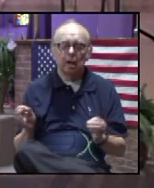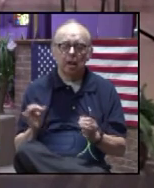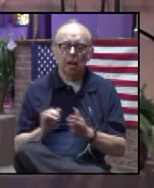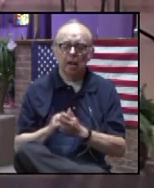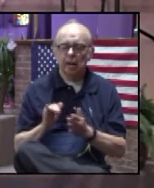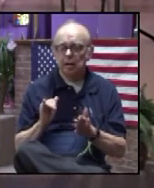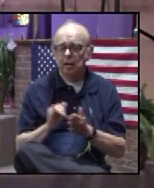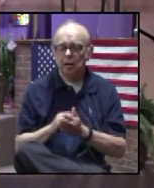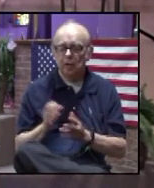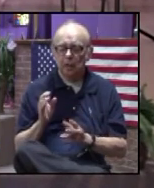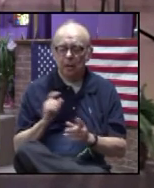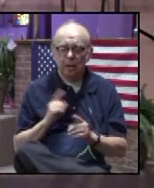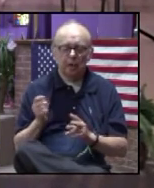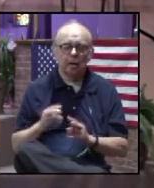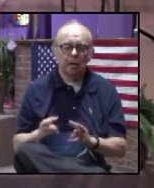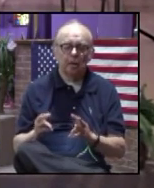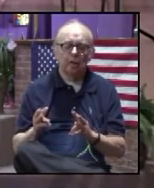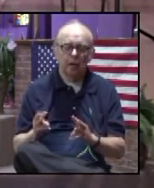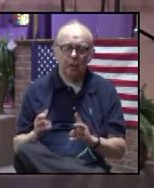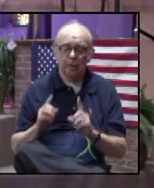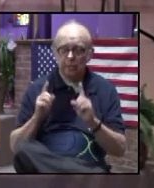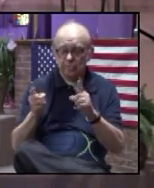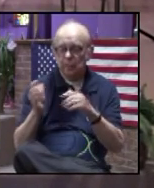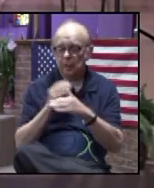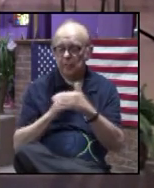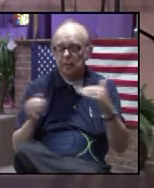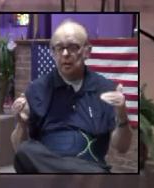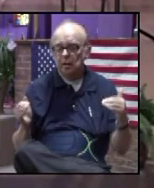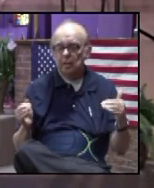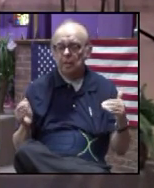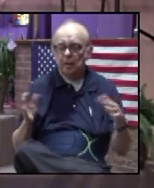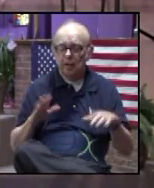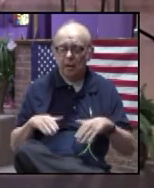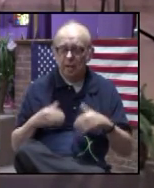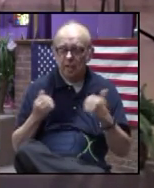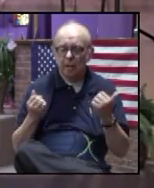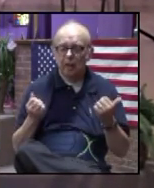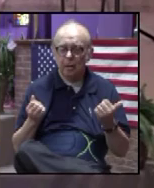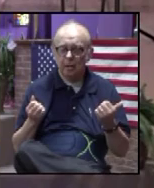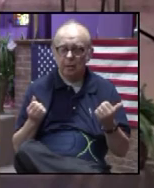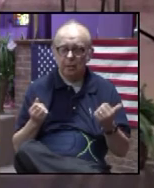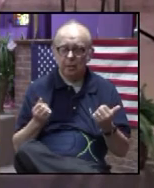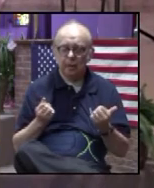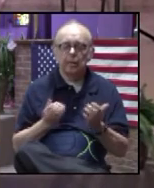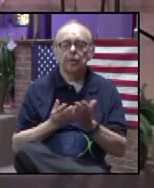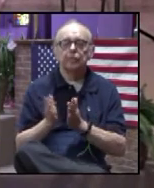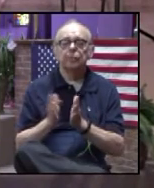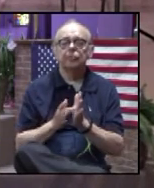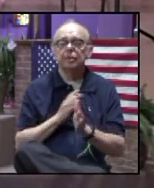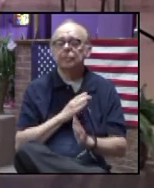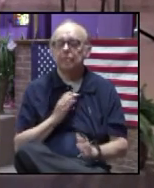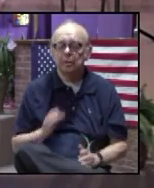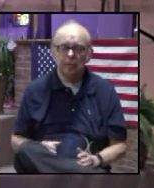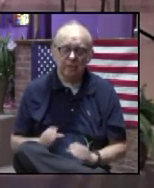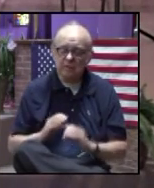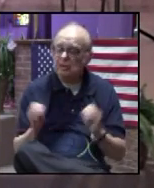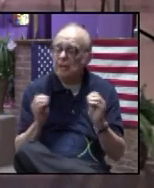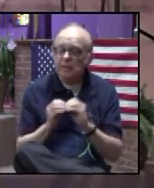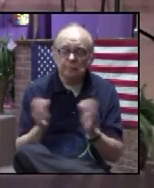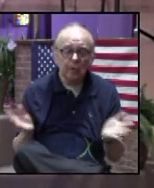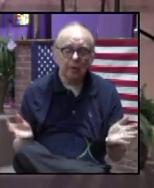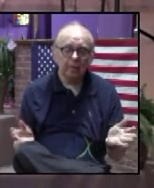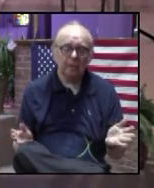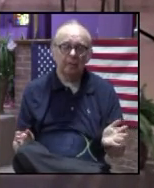is this: the only way that you can get to have life is through Jesus Christ. Nothing else.